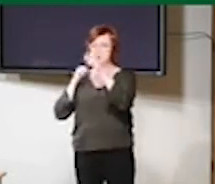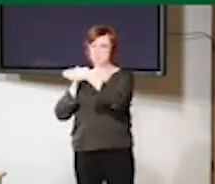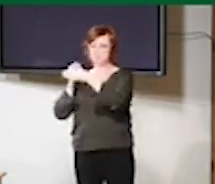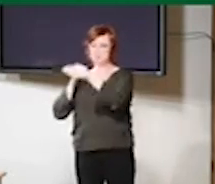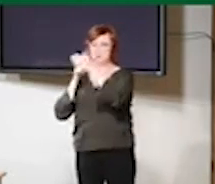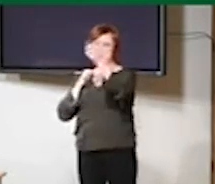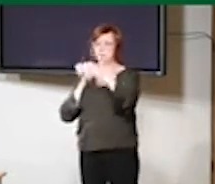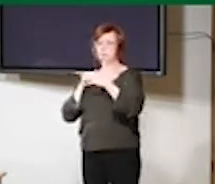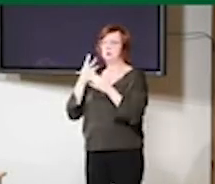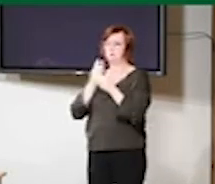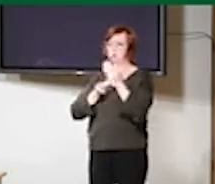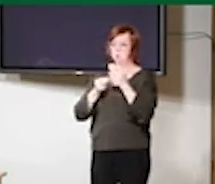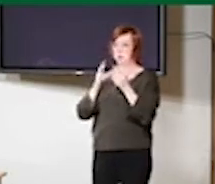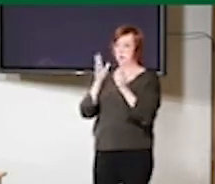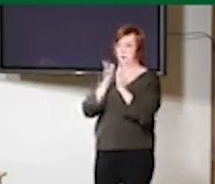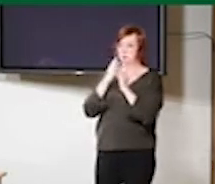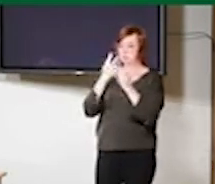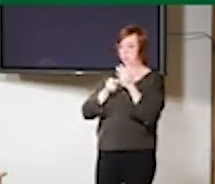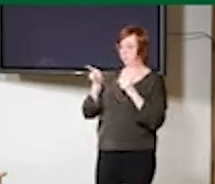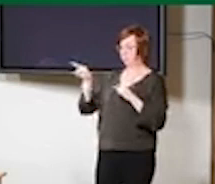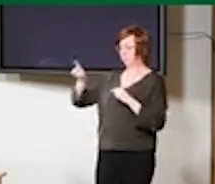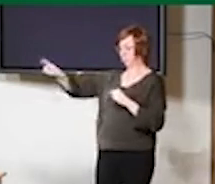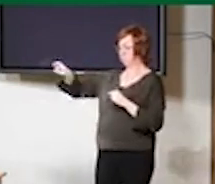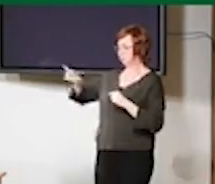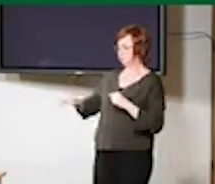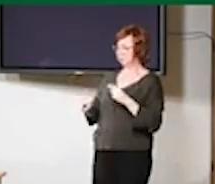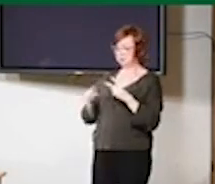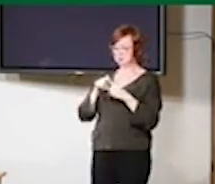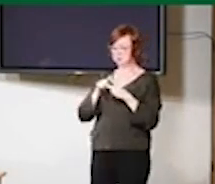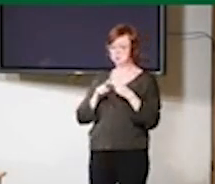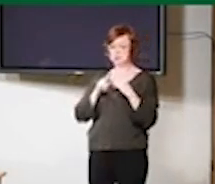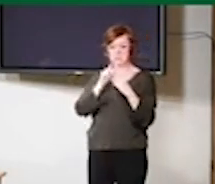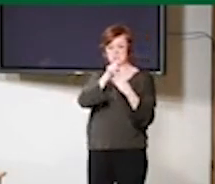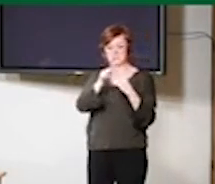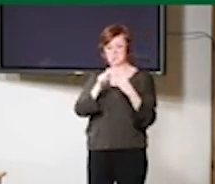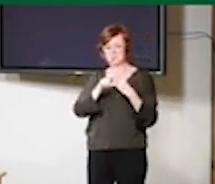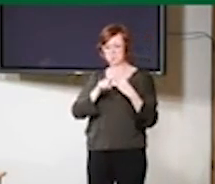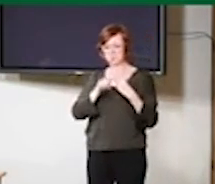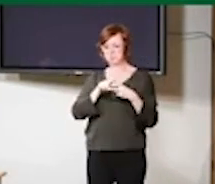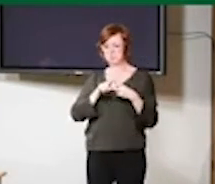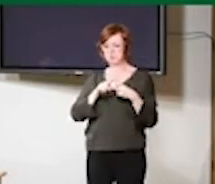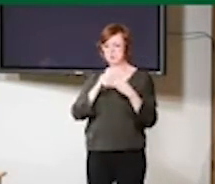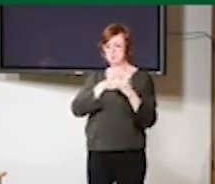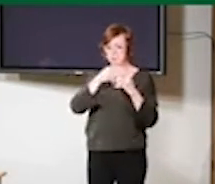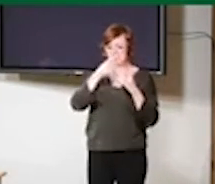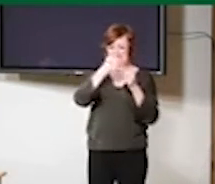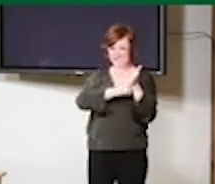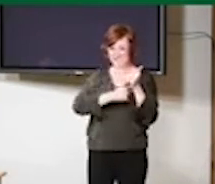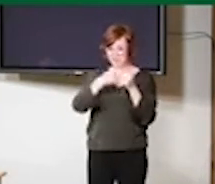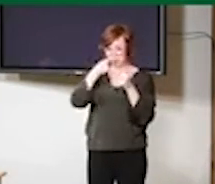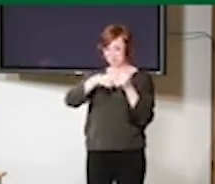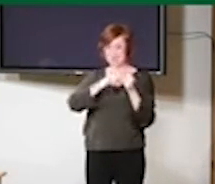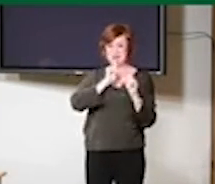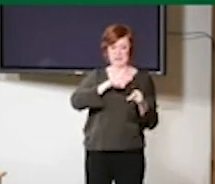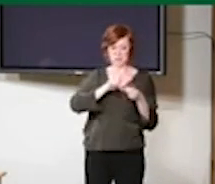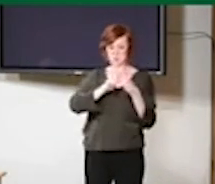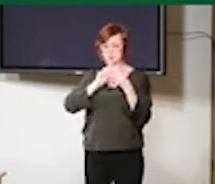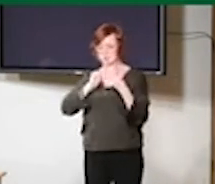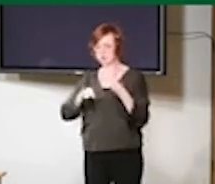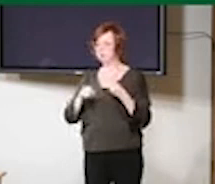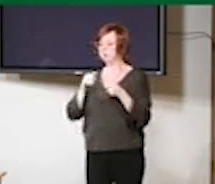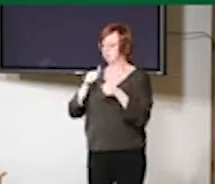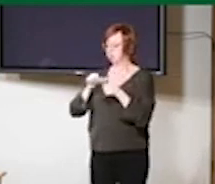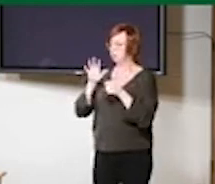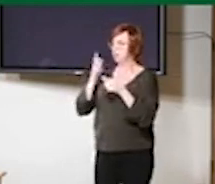both Premier Moe and Dr. Shahab, and I'd like to have it answered by each if possible. 3 weeks ago, we were looking